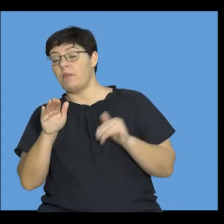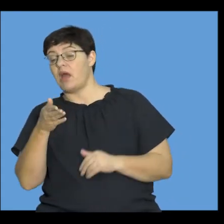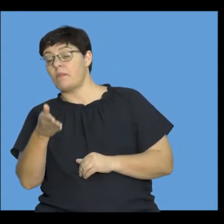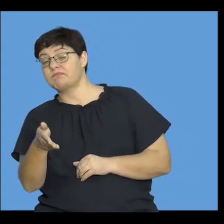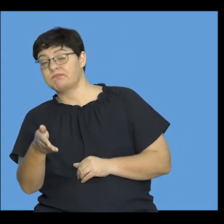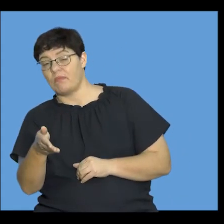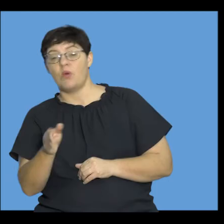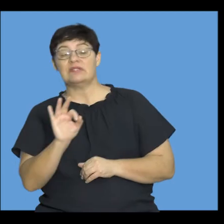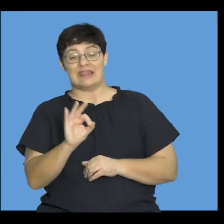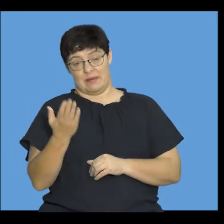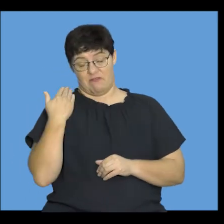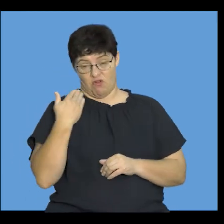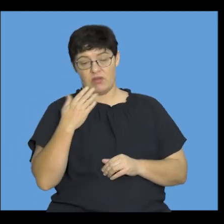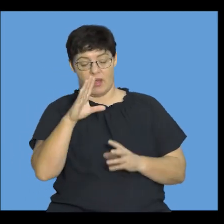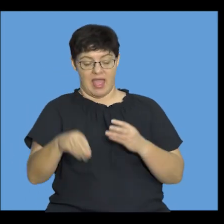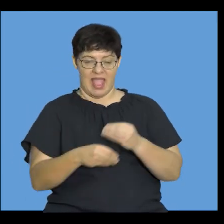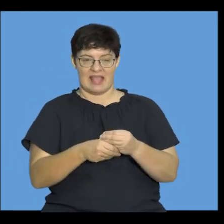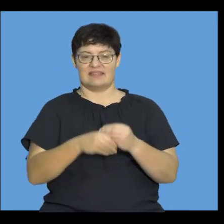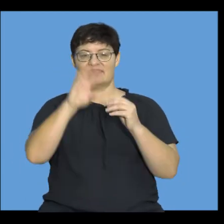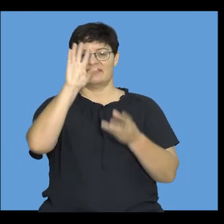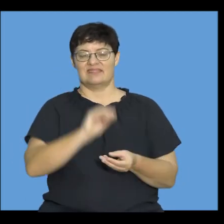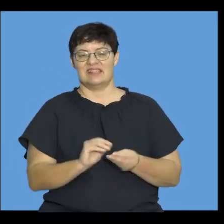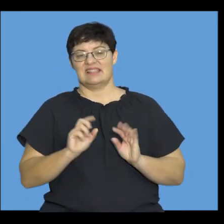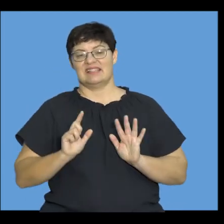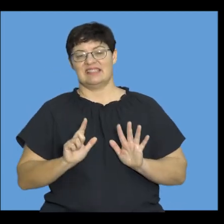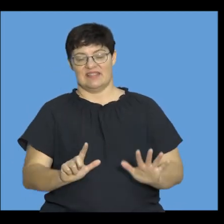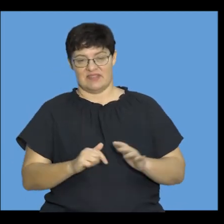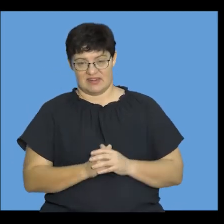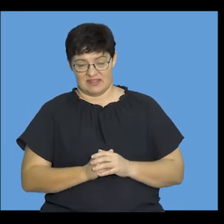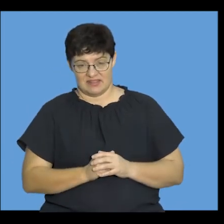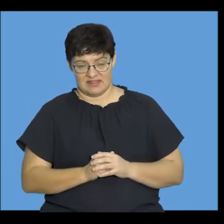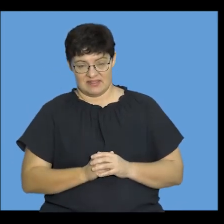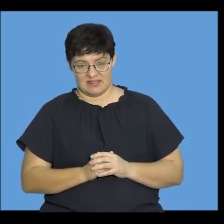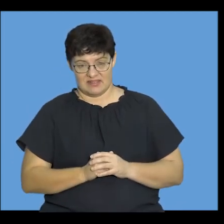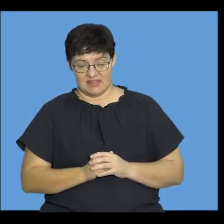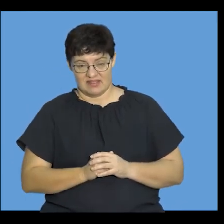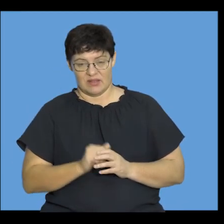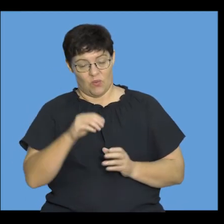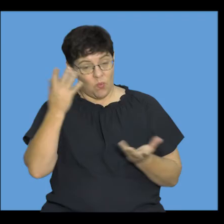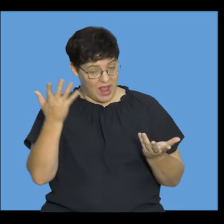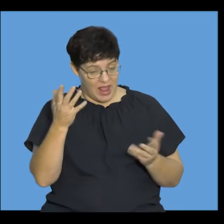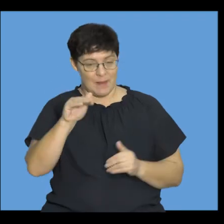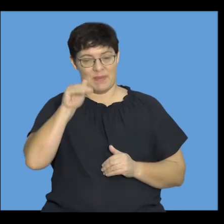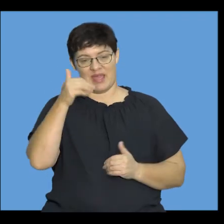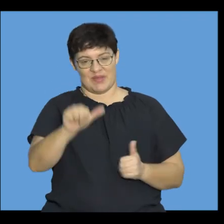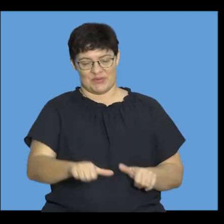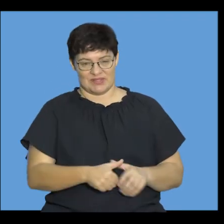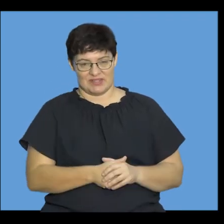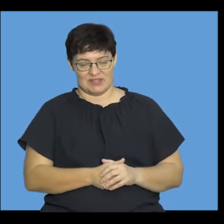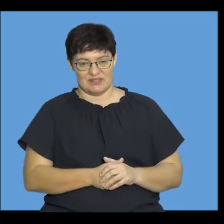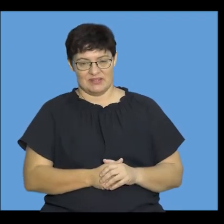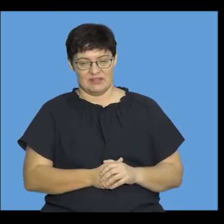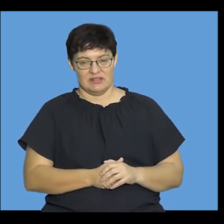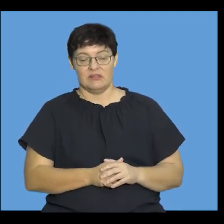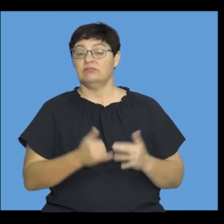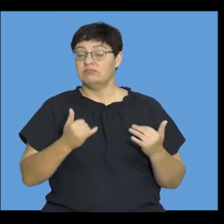opening balance of your bank account, which was 3, to give you a closing balance of 7 in your